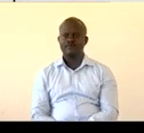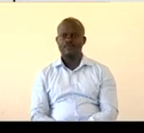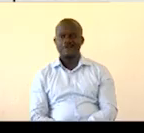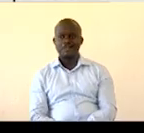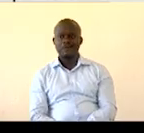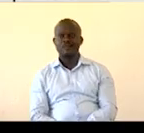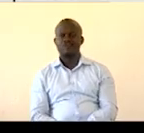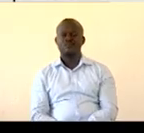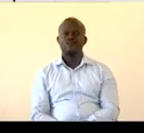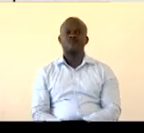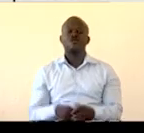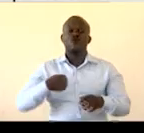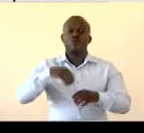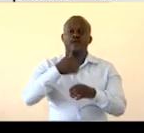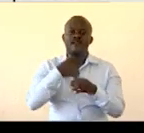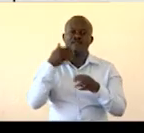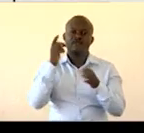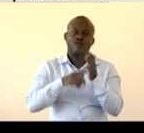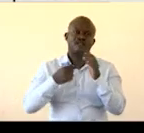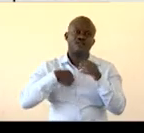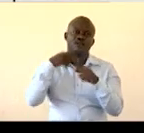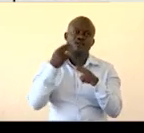we have what we call